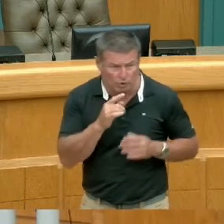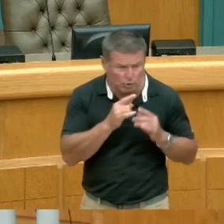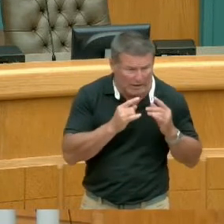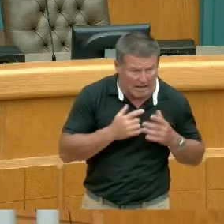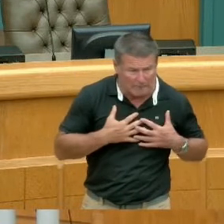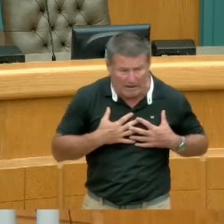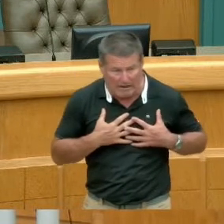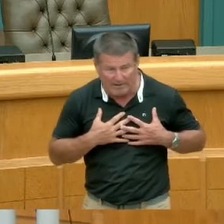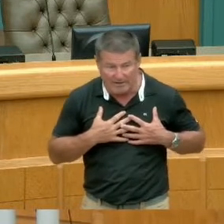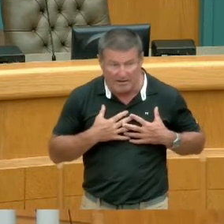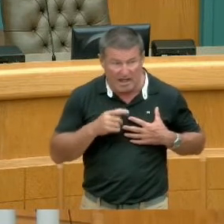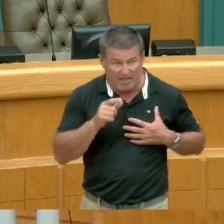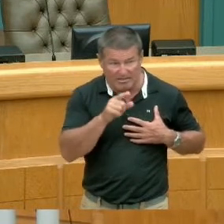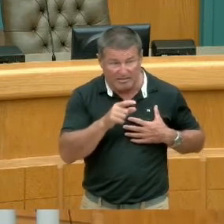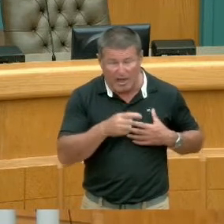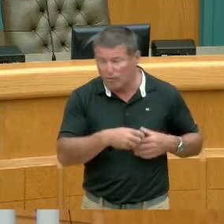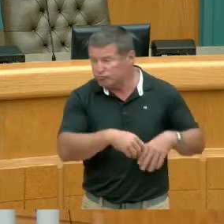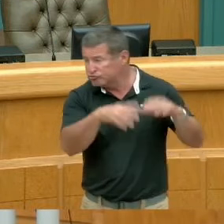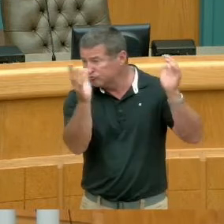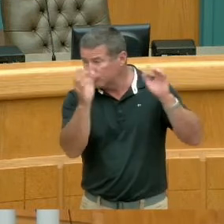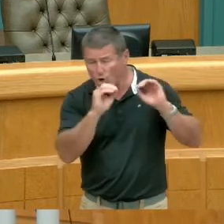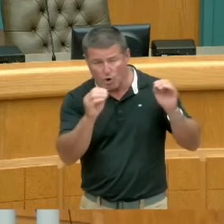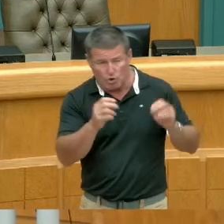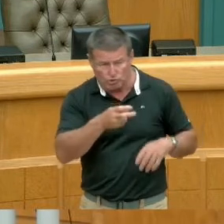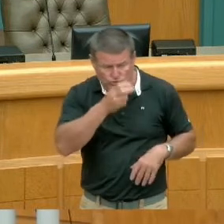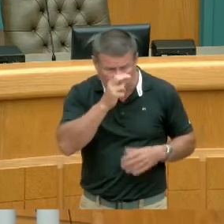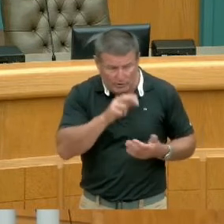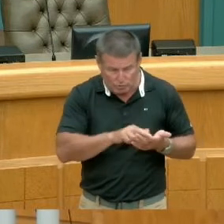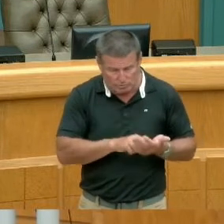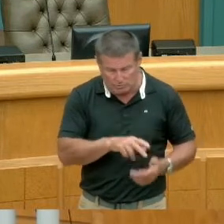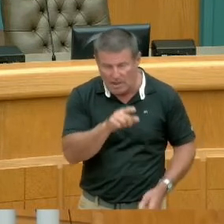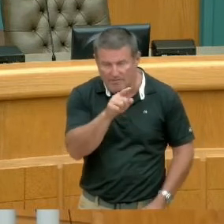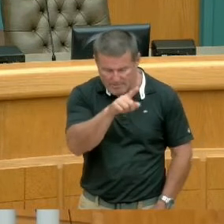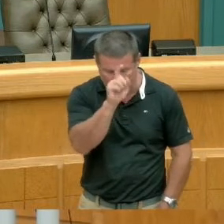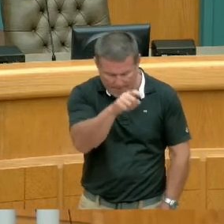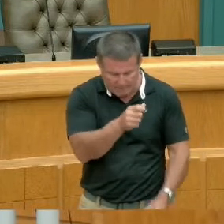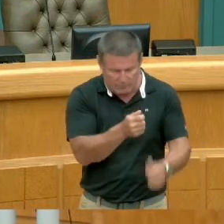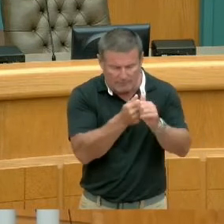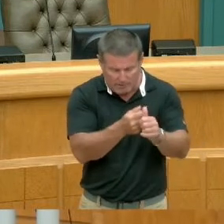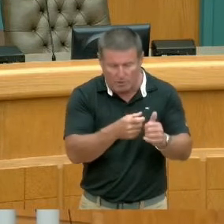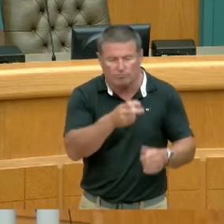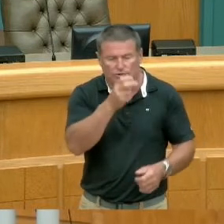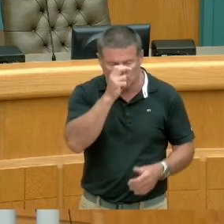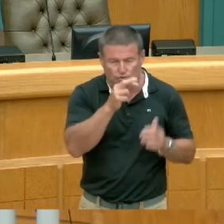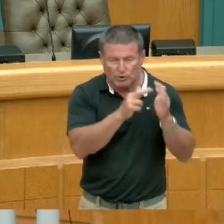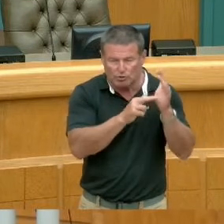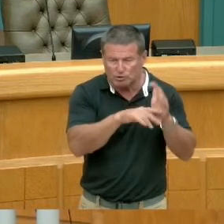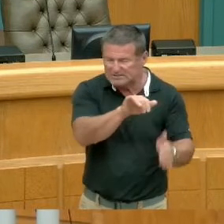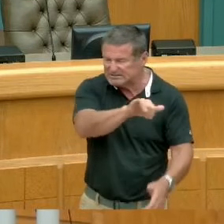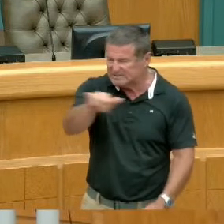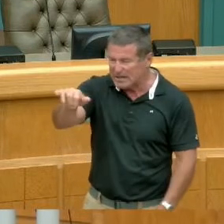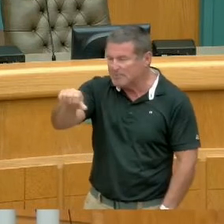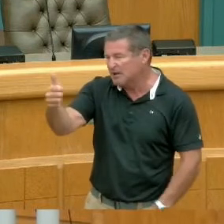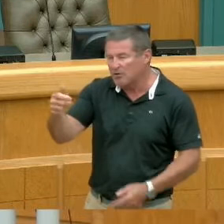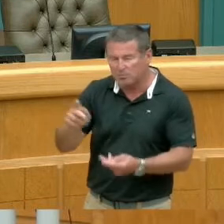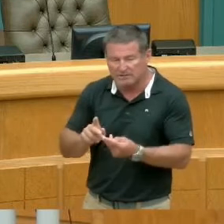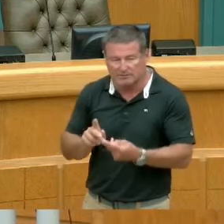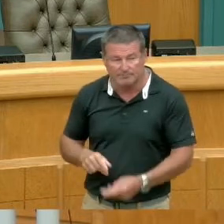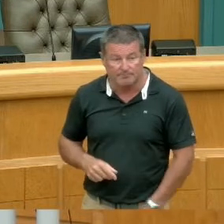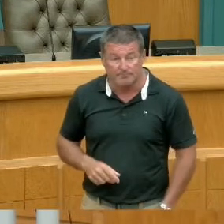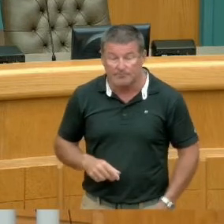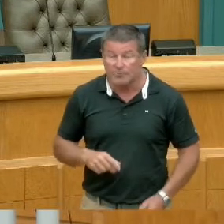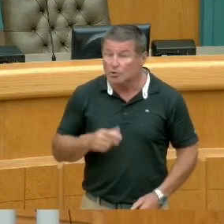subject to any less of the high level of safety that is required everywhere else. These health protocols